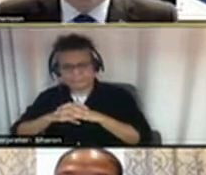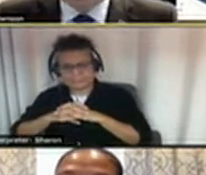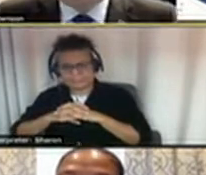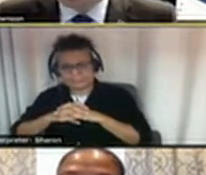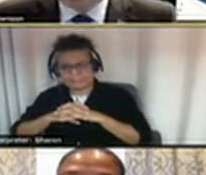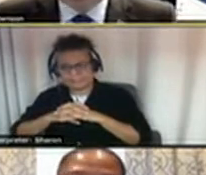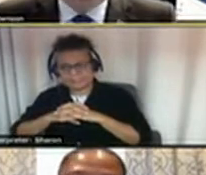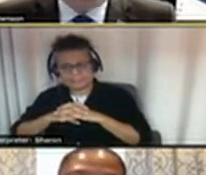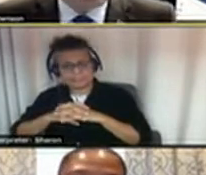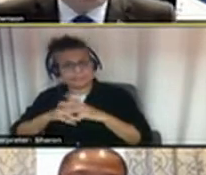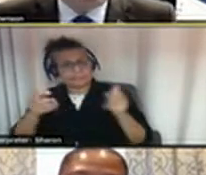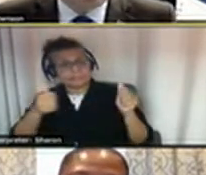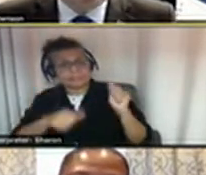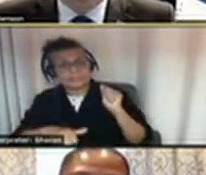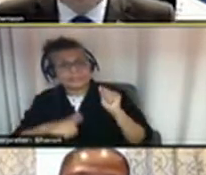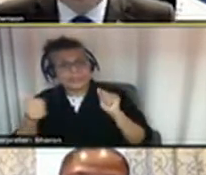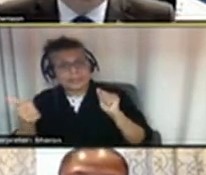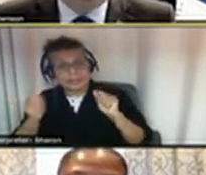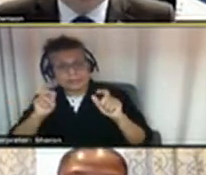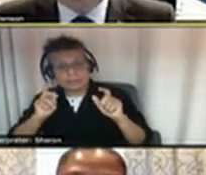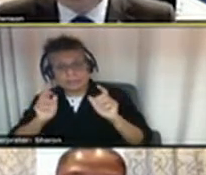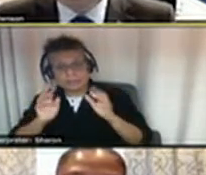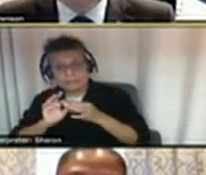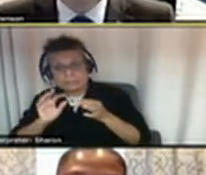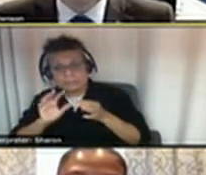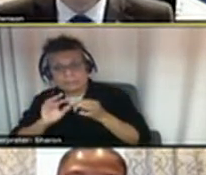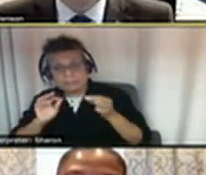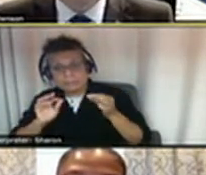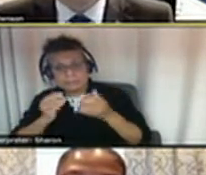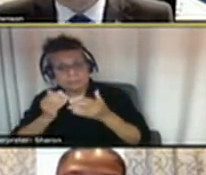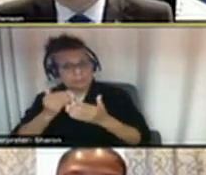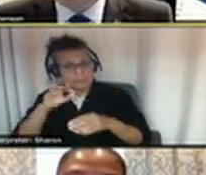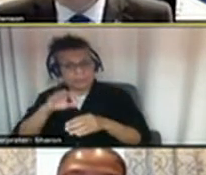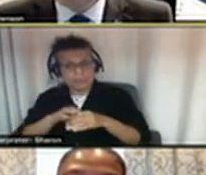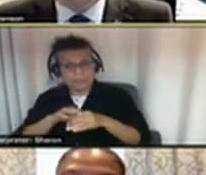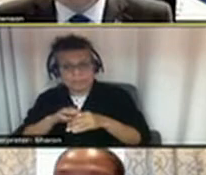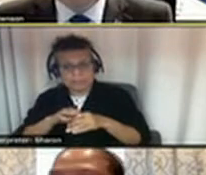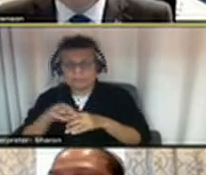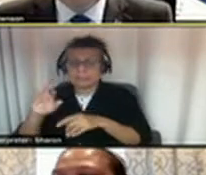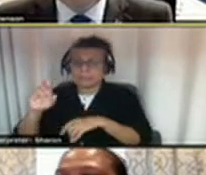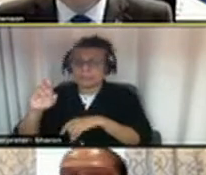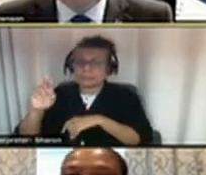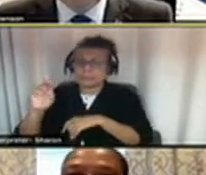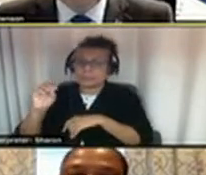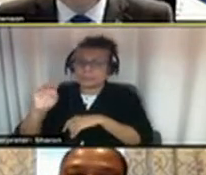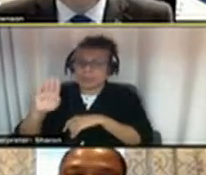All right. Anybody else before we vote? Mr. McCarthy.